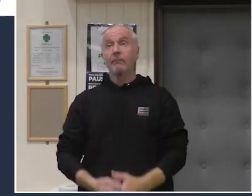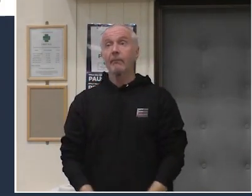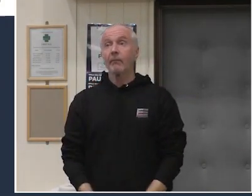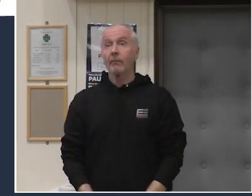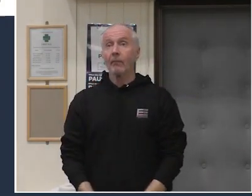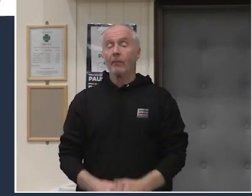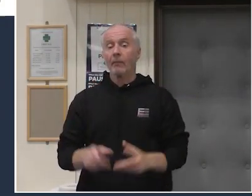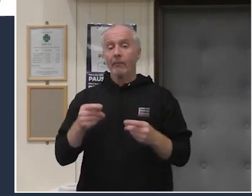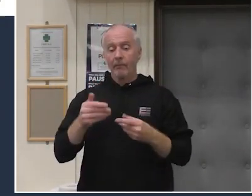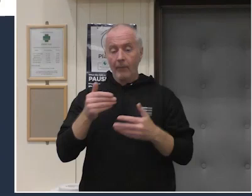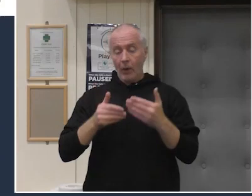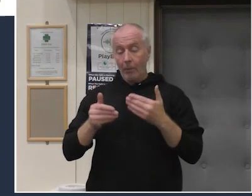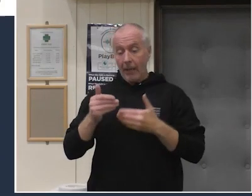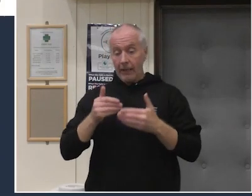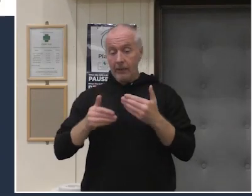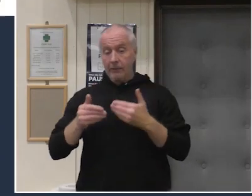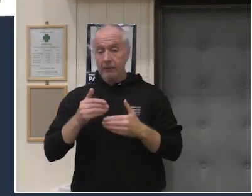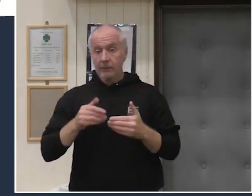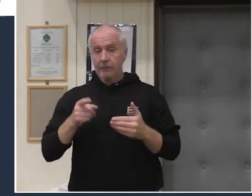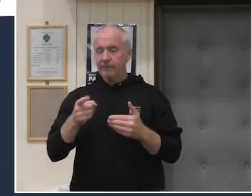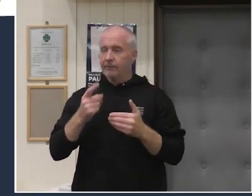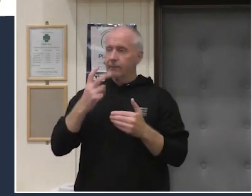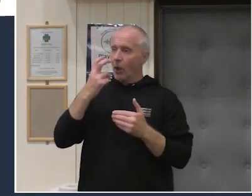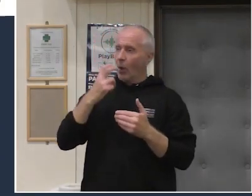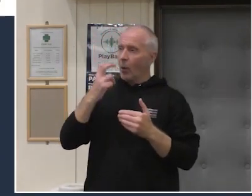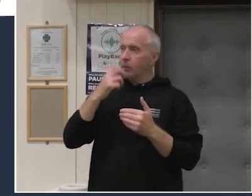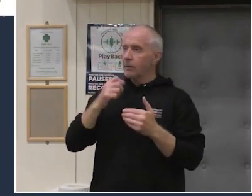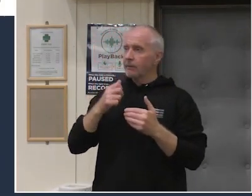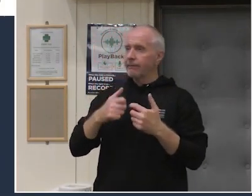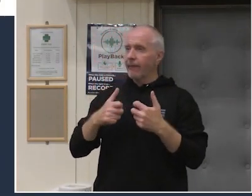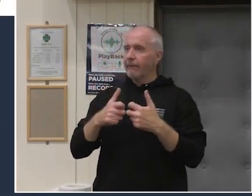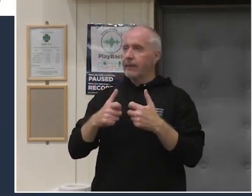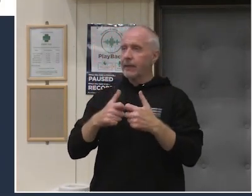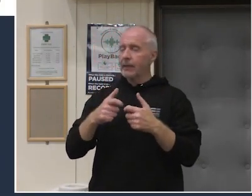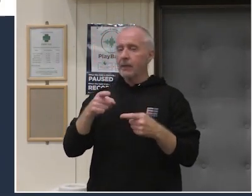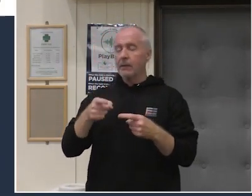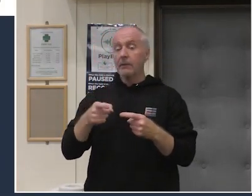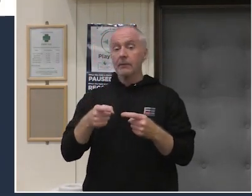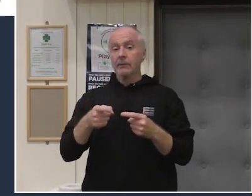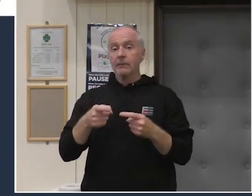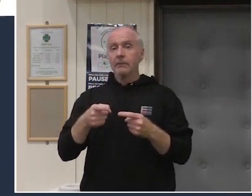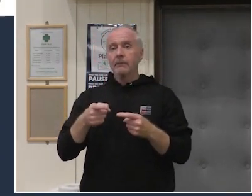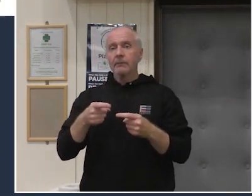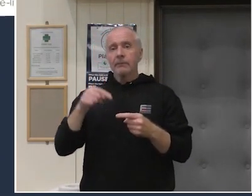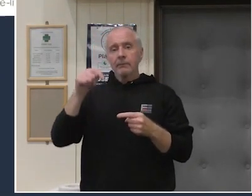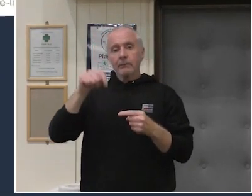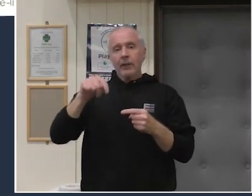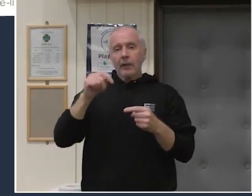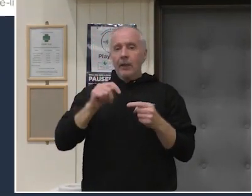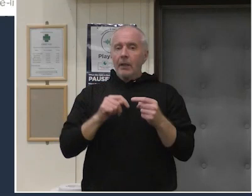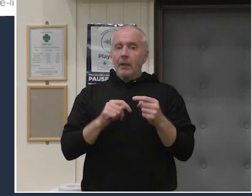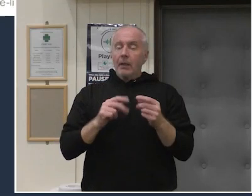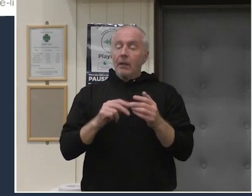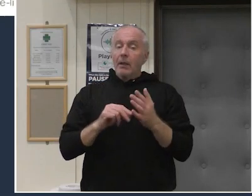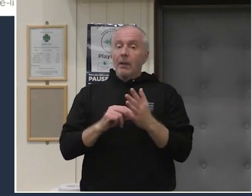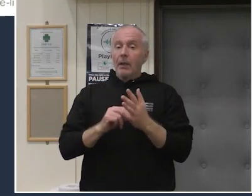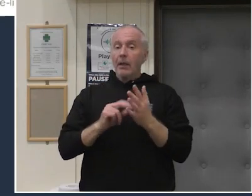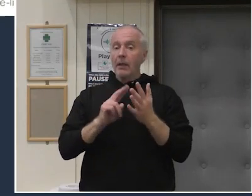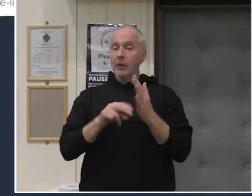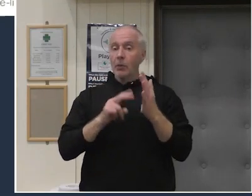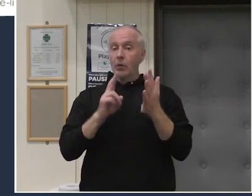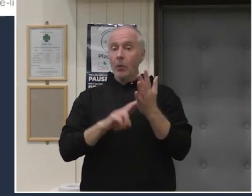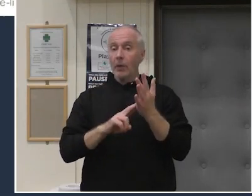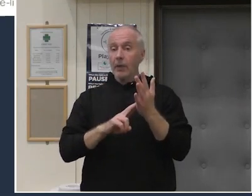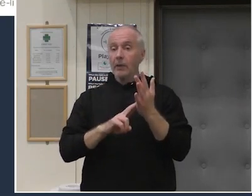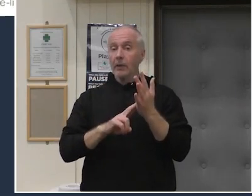it back a little bit into a bit more of an older physics, Newtonian mechanics. So, if we